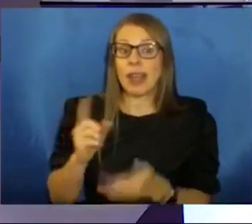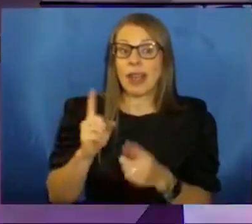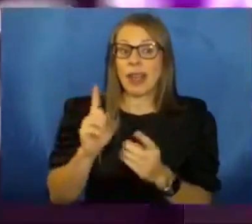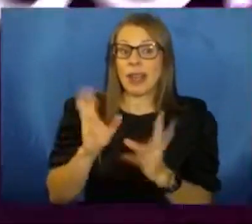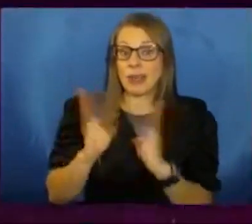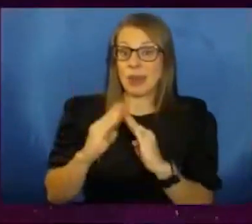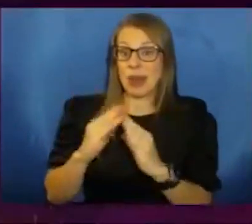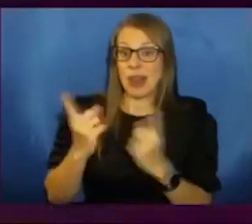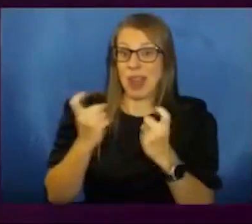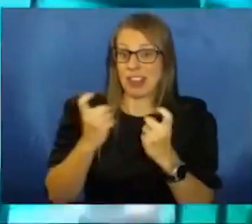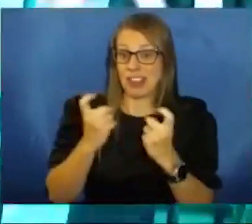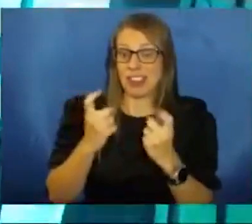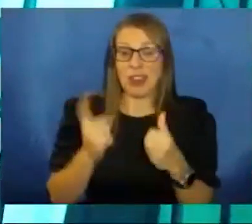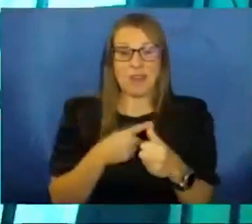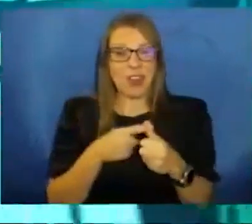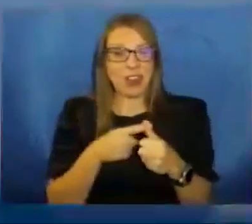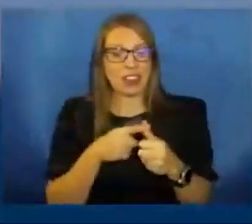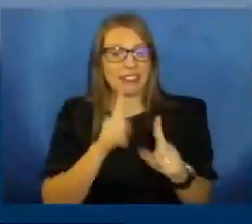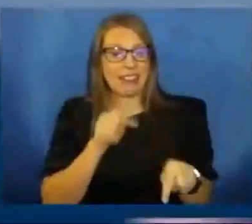tide